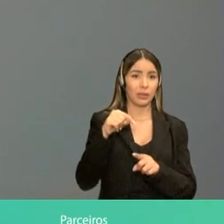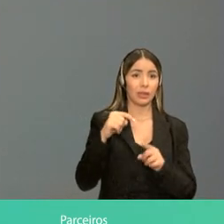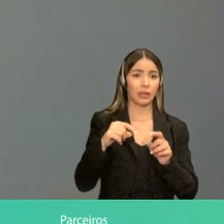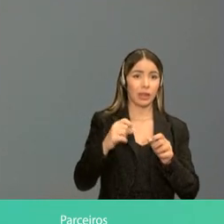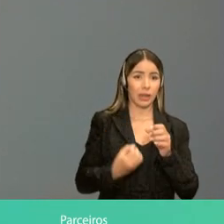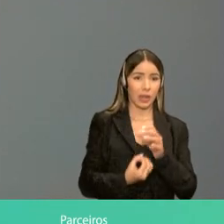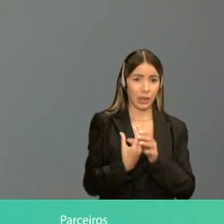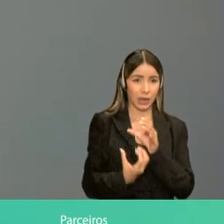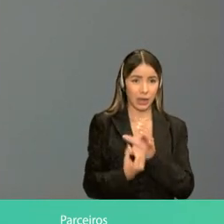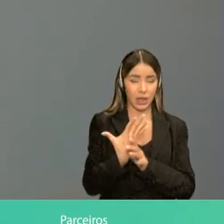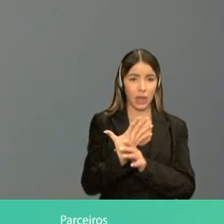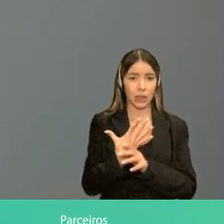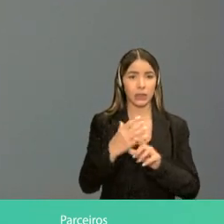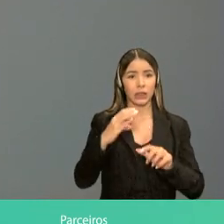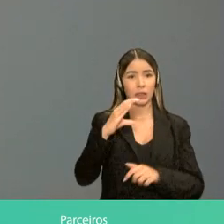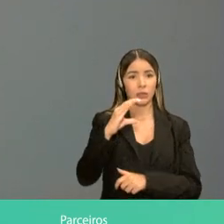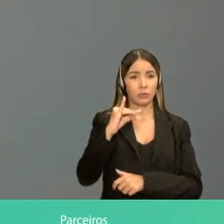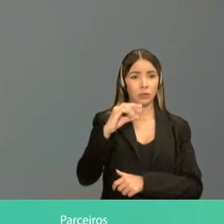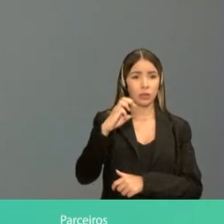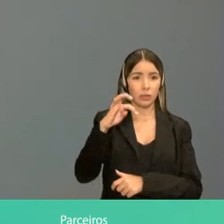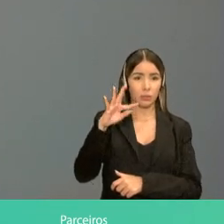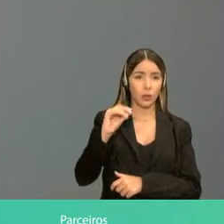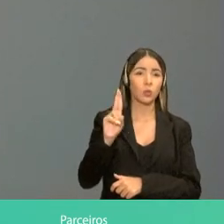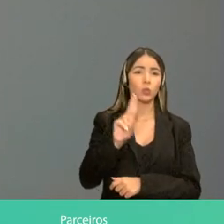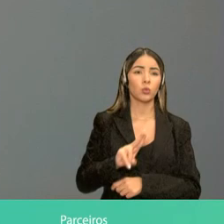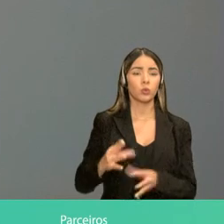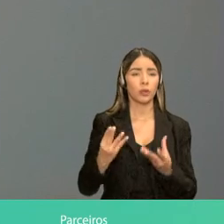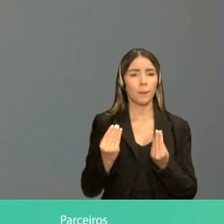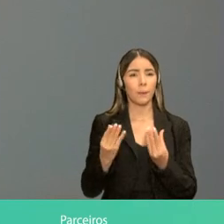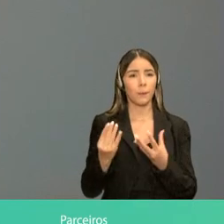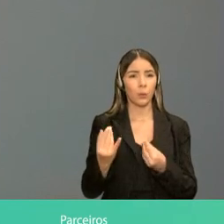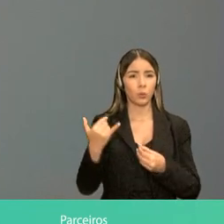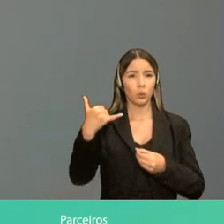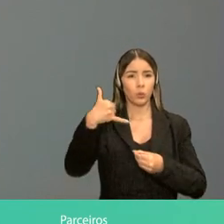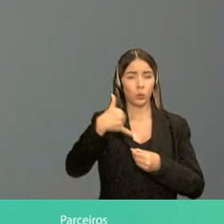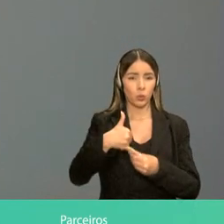origin. And